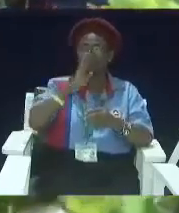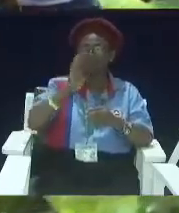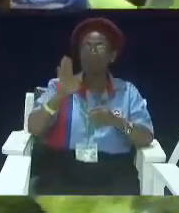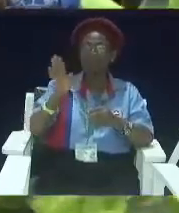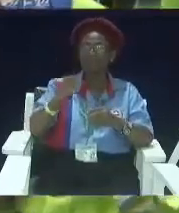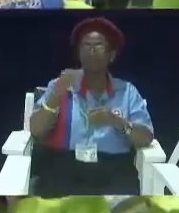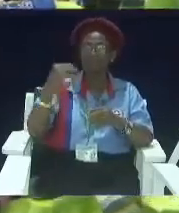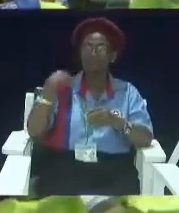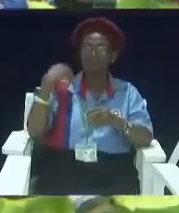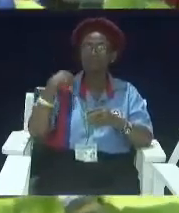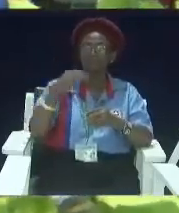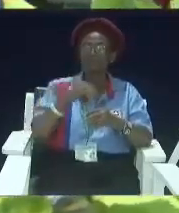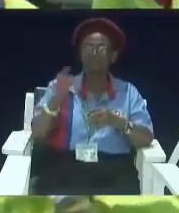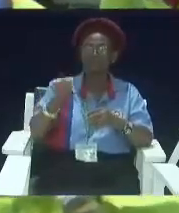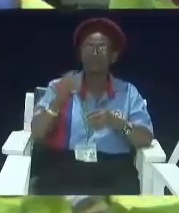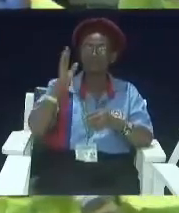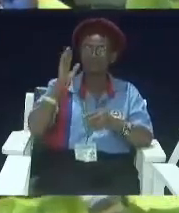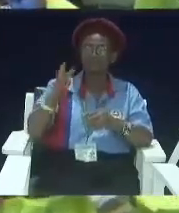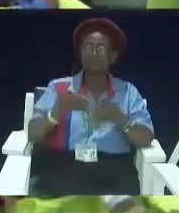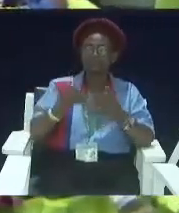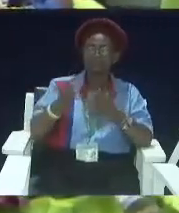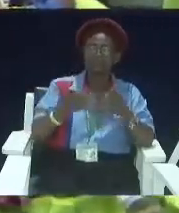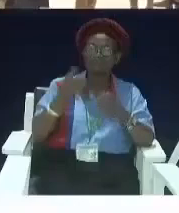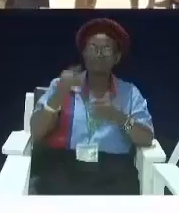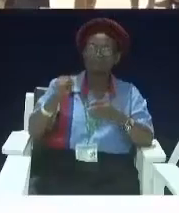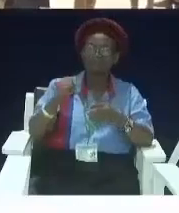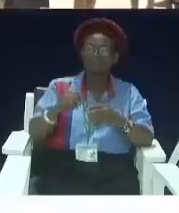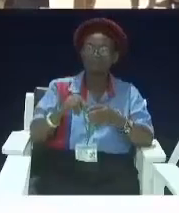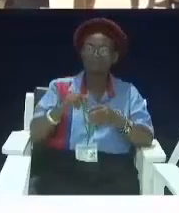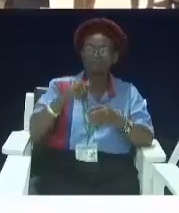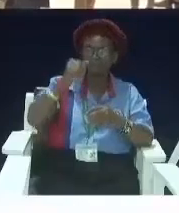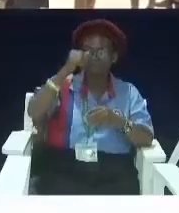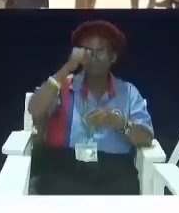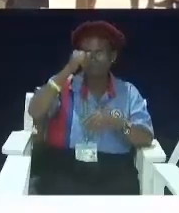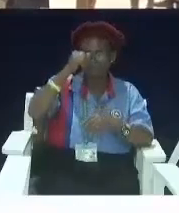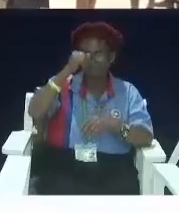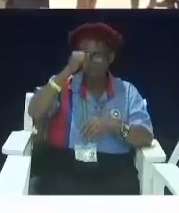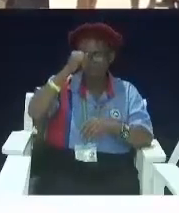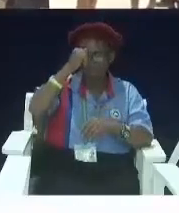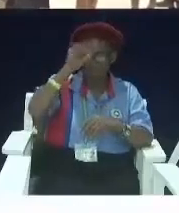rest of your life. Now hurry up, I can see one or